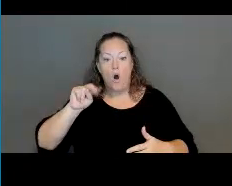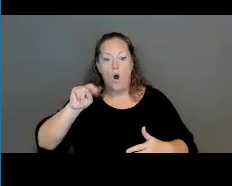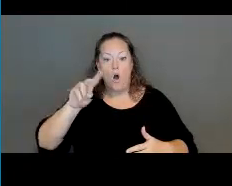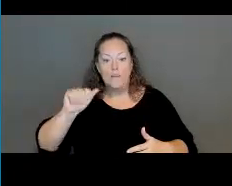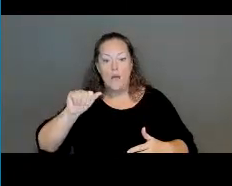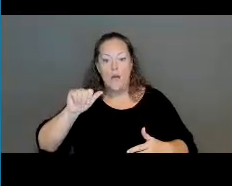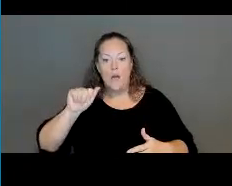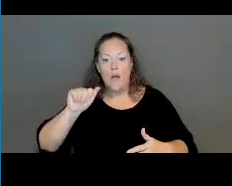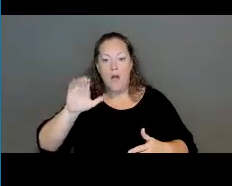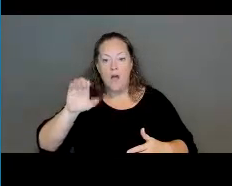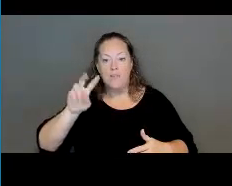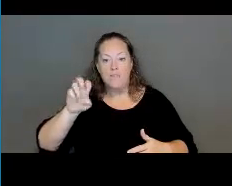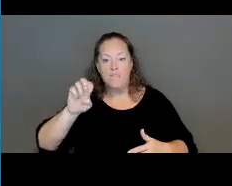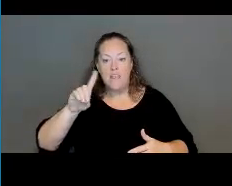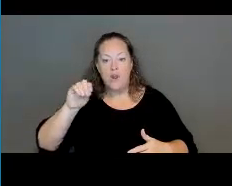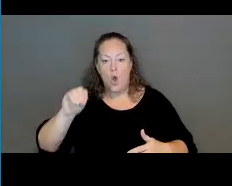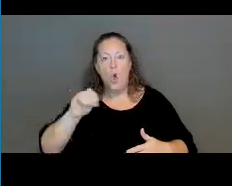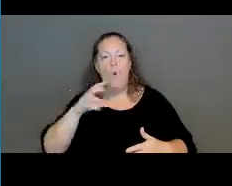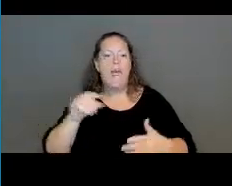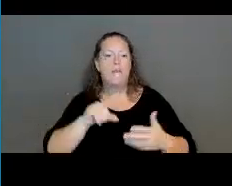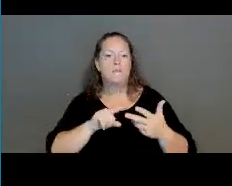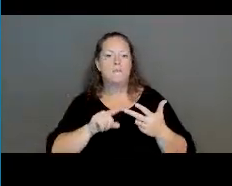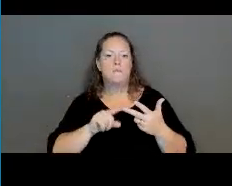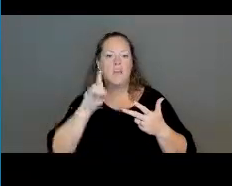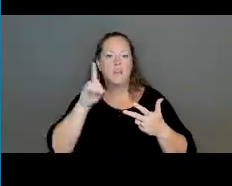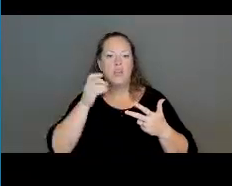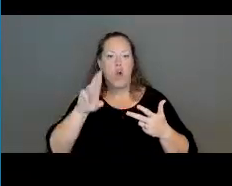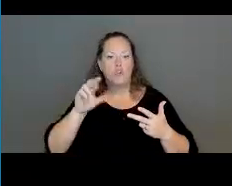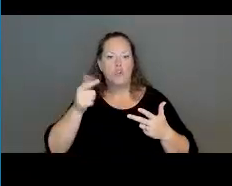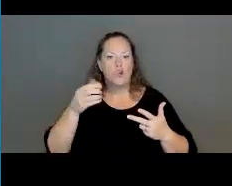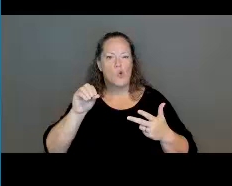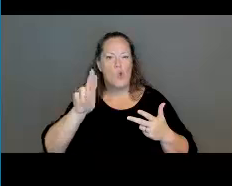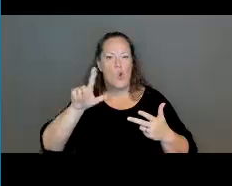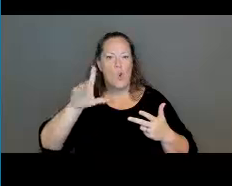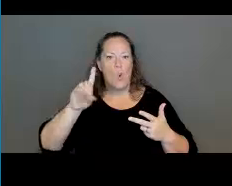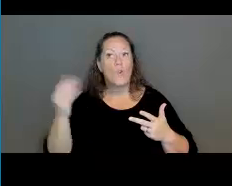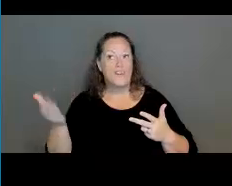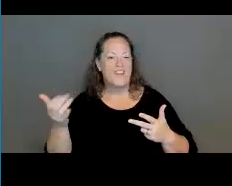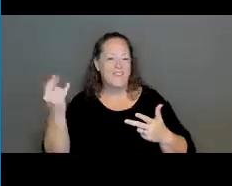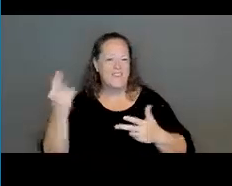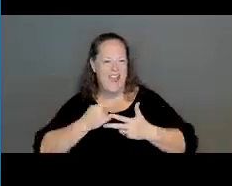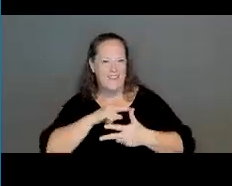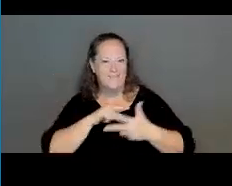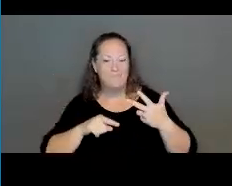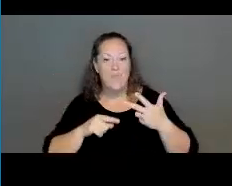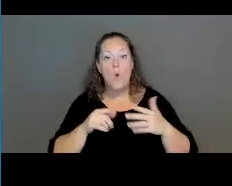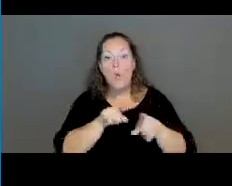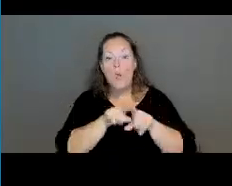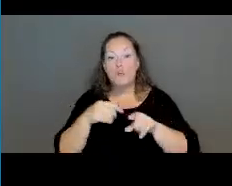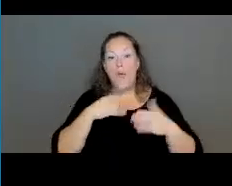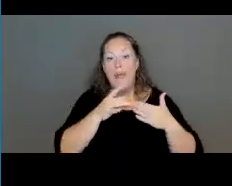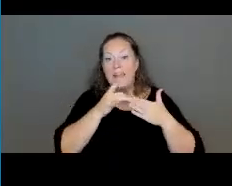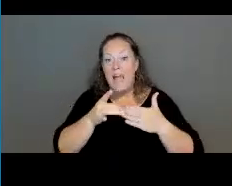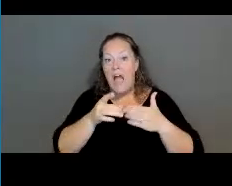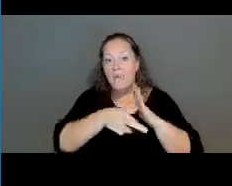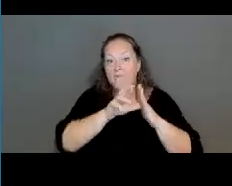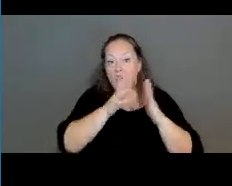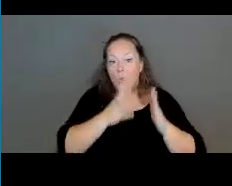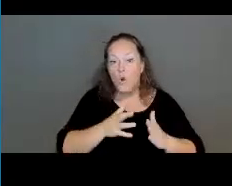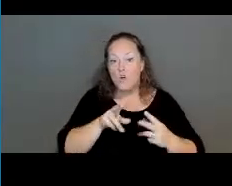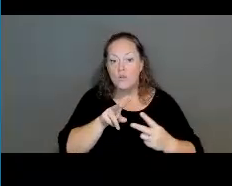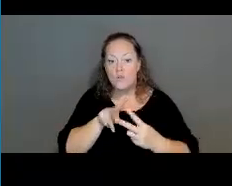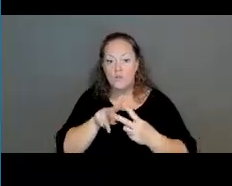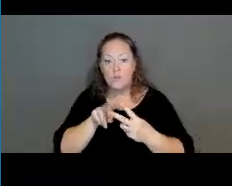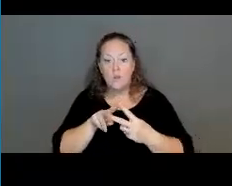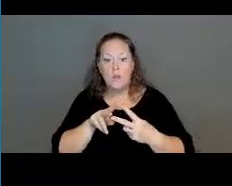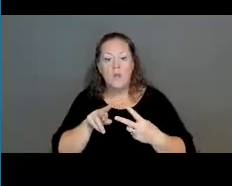us today. We also had guide reviewers from the University of Puerto Rico, Mayagüez, and Agriculture